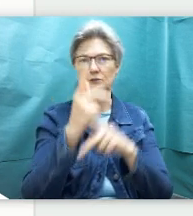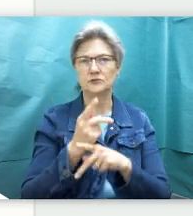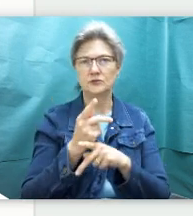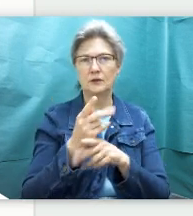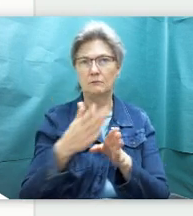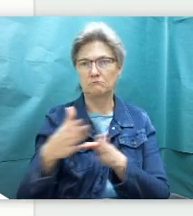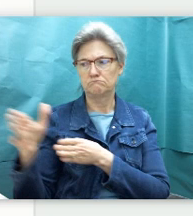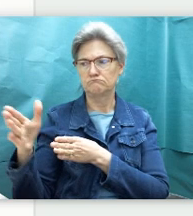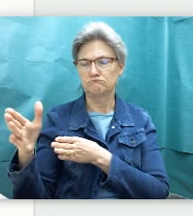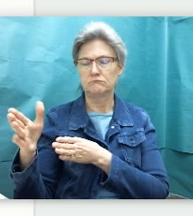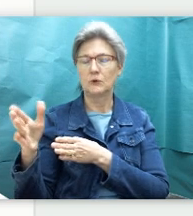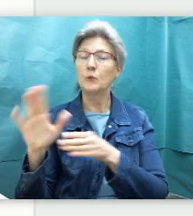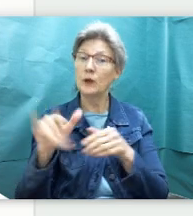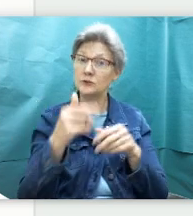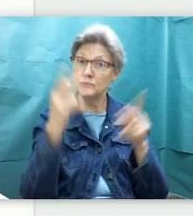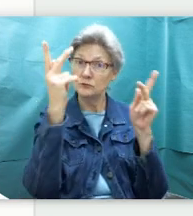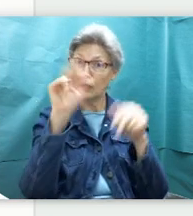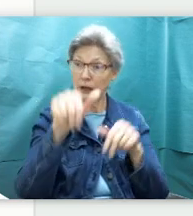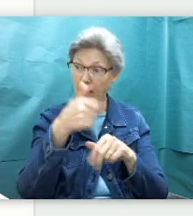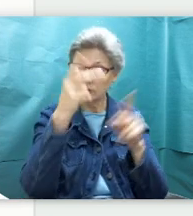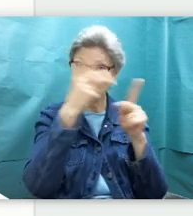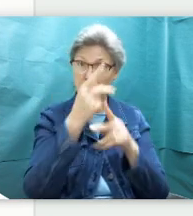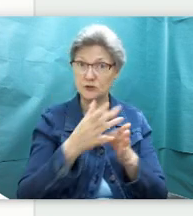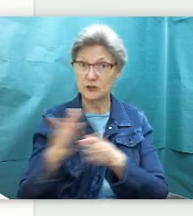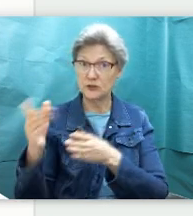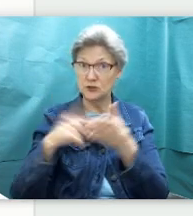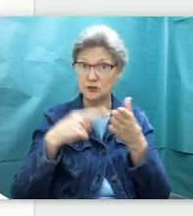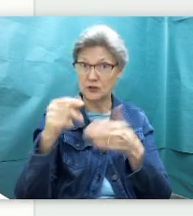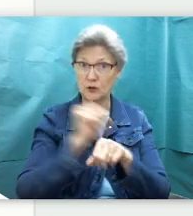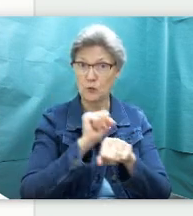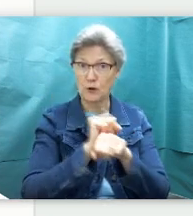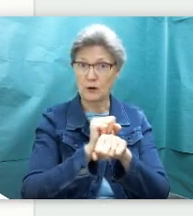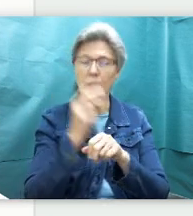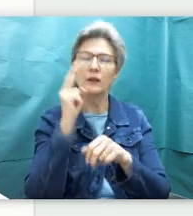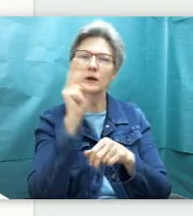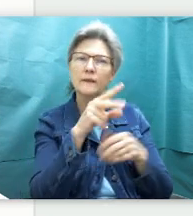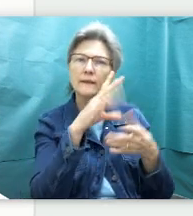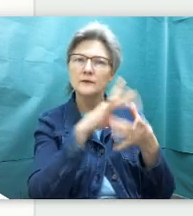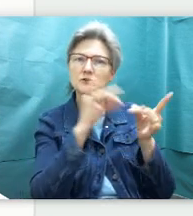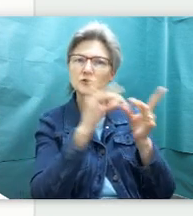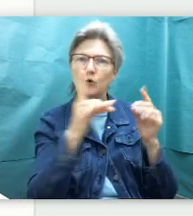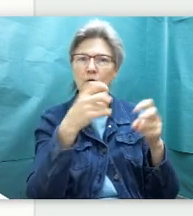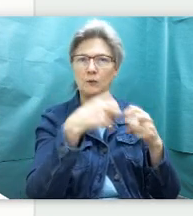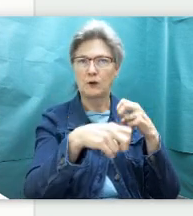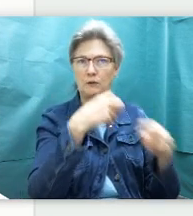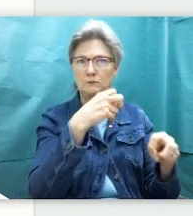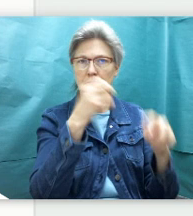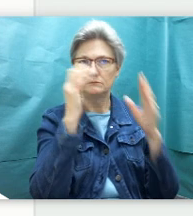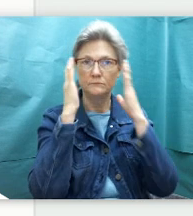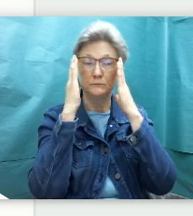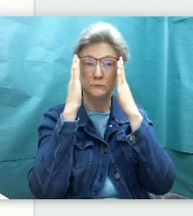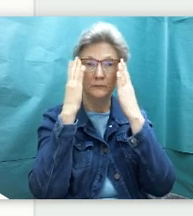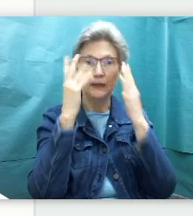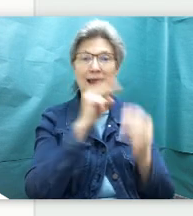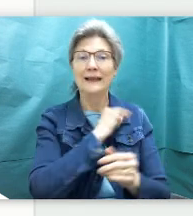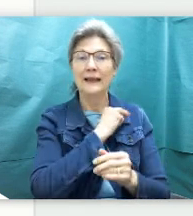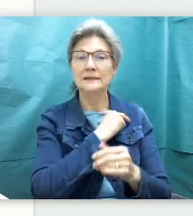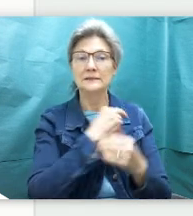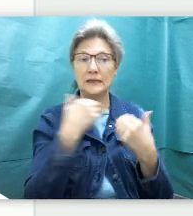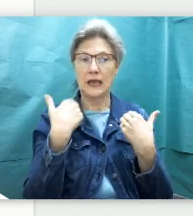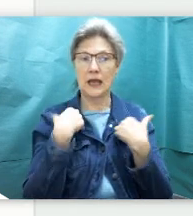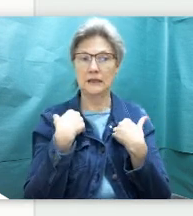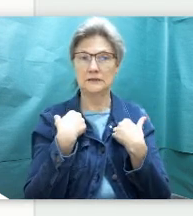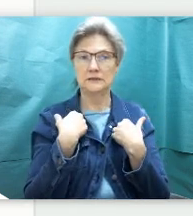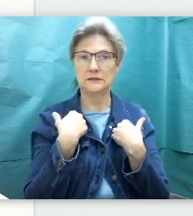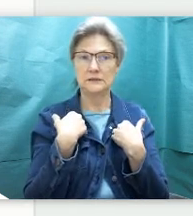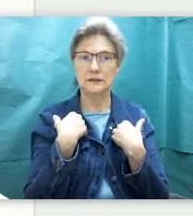another strategy to double check our work. Okay, so let's take a peek back at our problem. So it says that Nancy